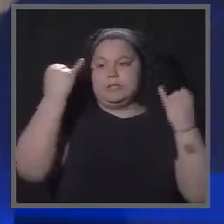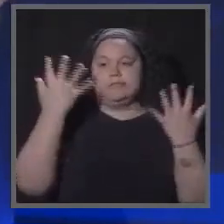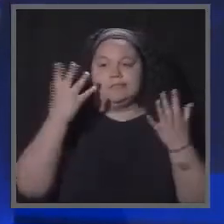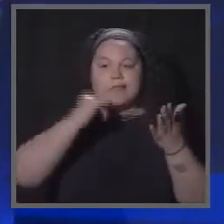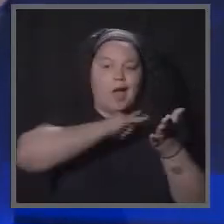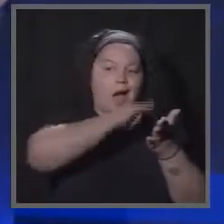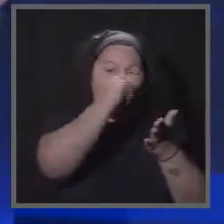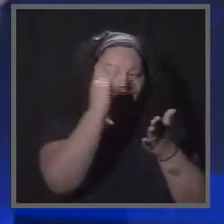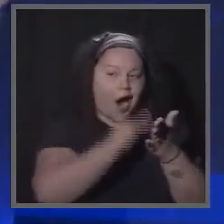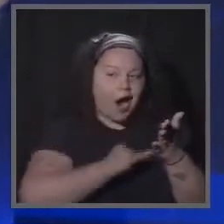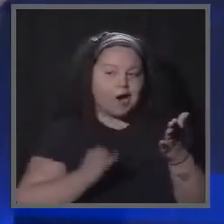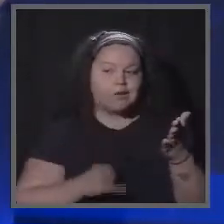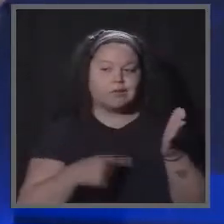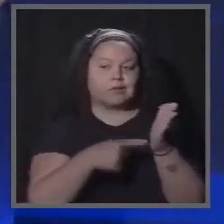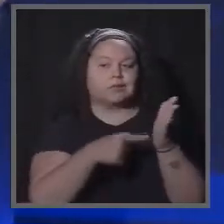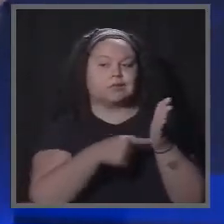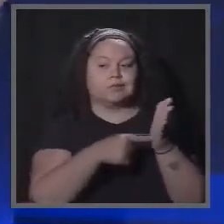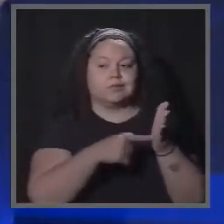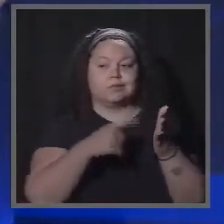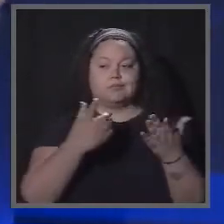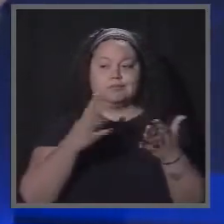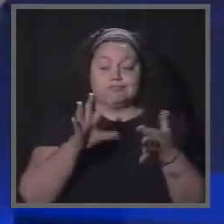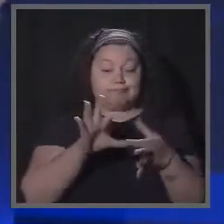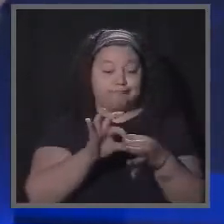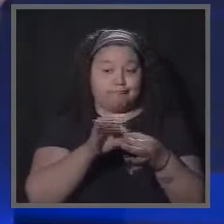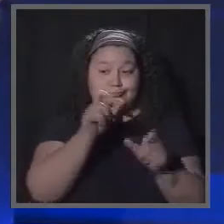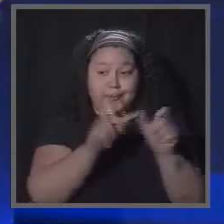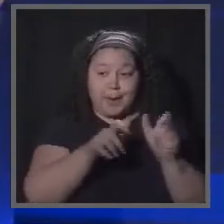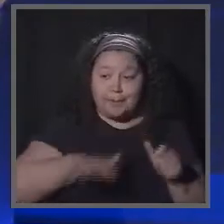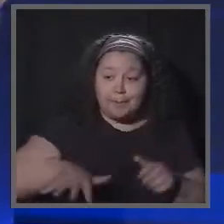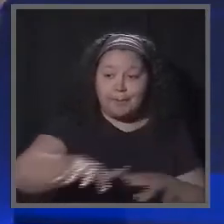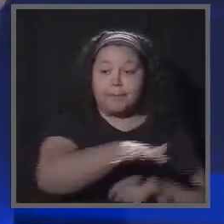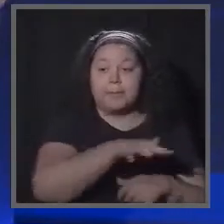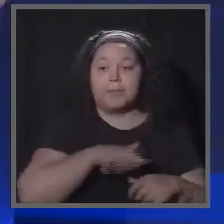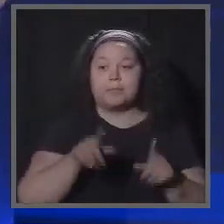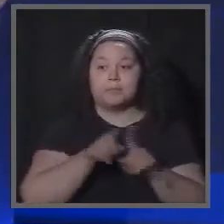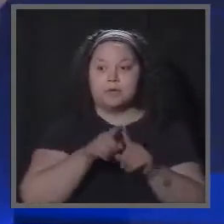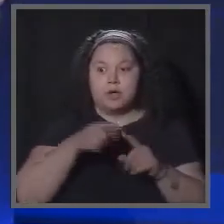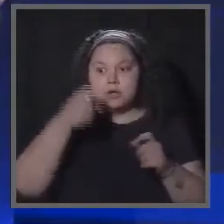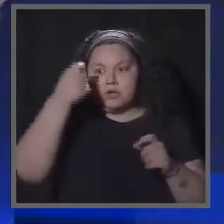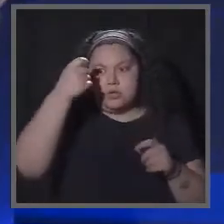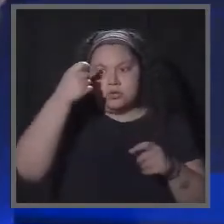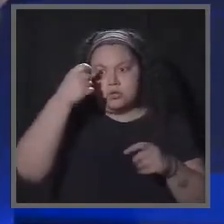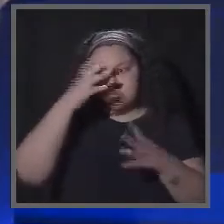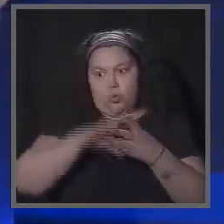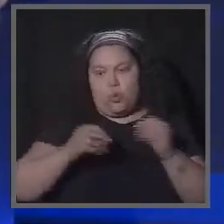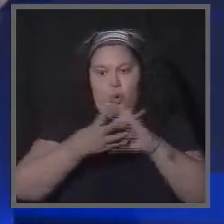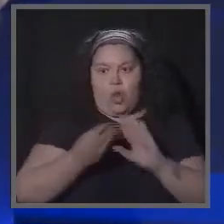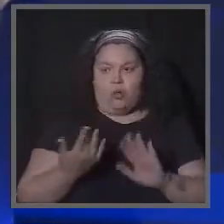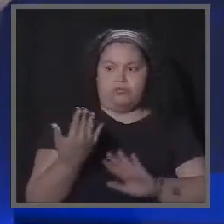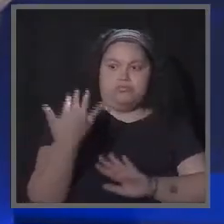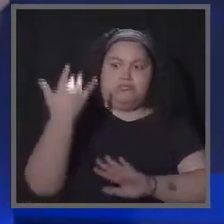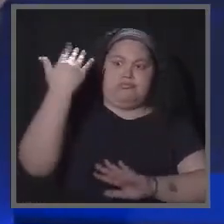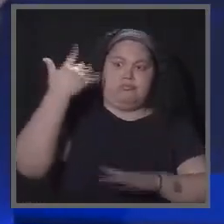and art as a social function. It's a classical idea in a more extreme way.